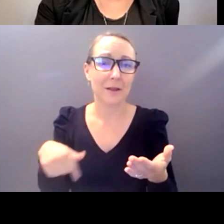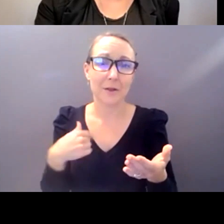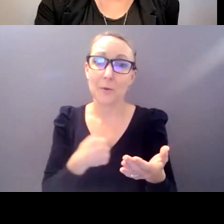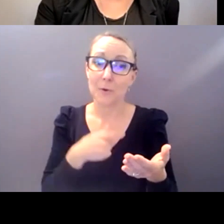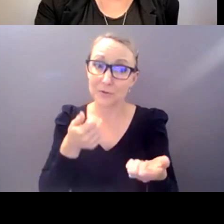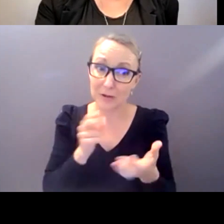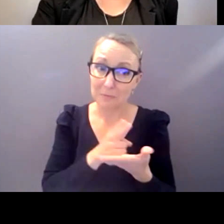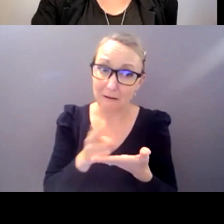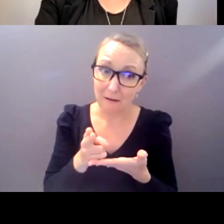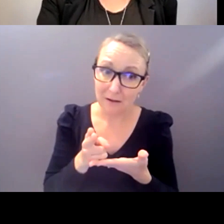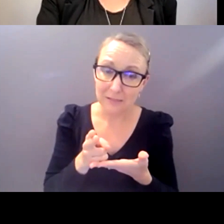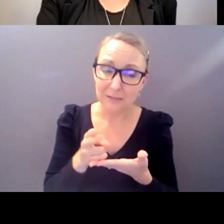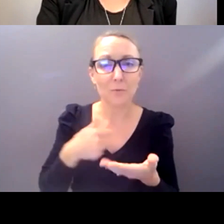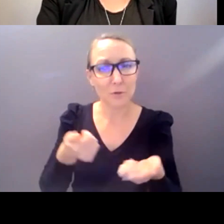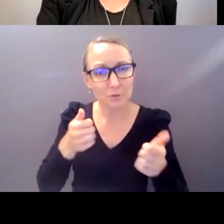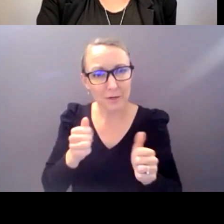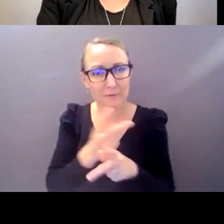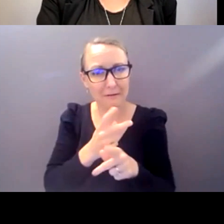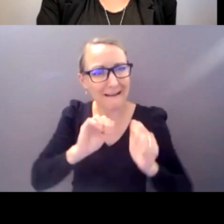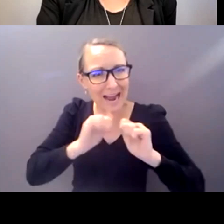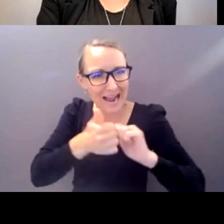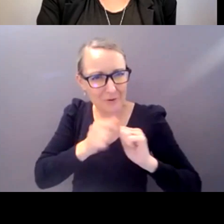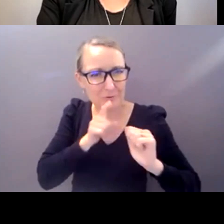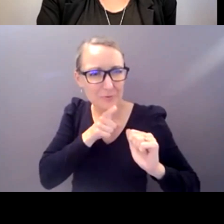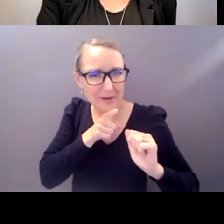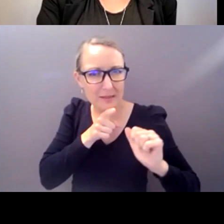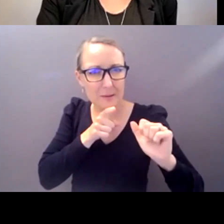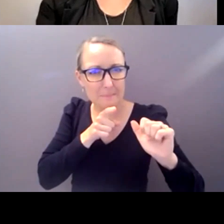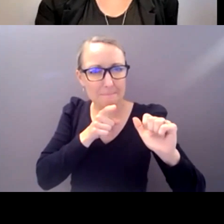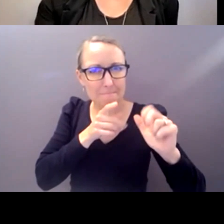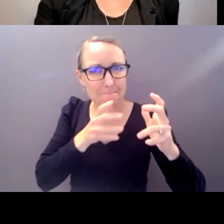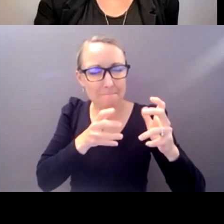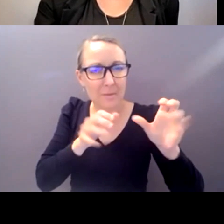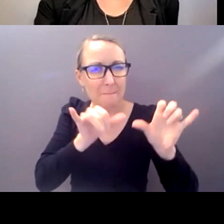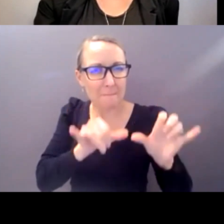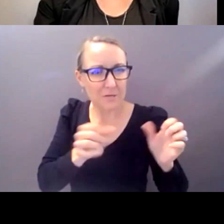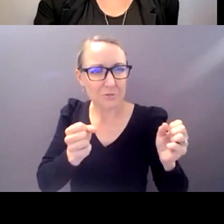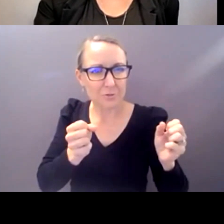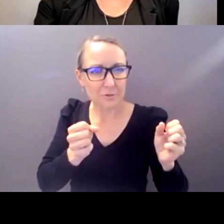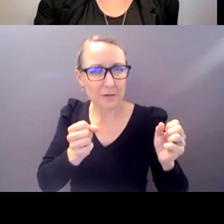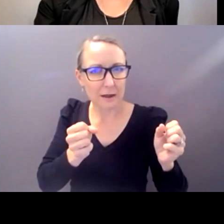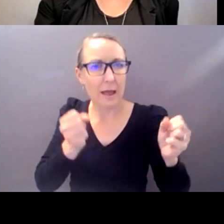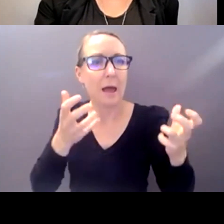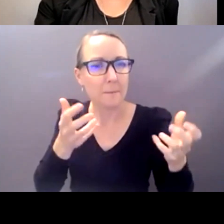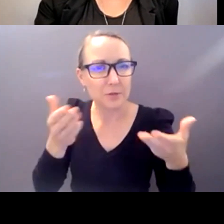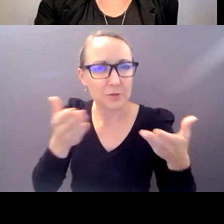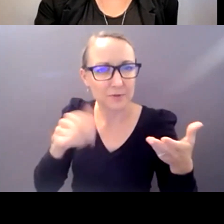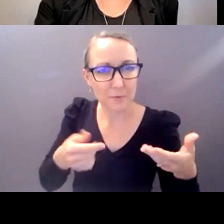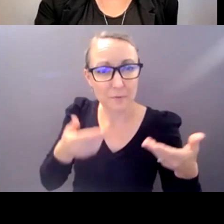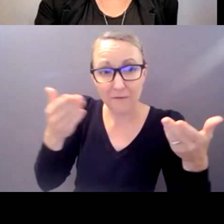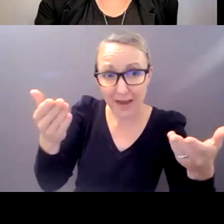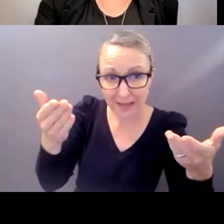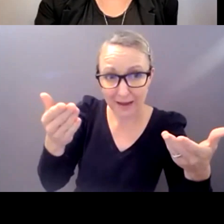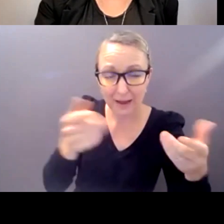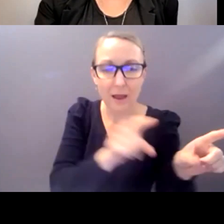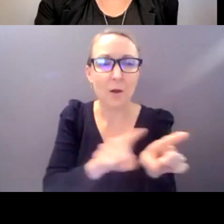trying to figure out how to measure the impact of both all of the IL services we're providing, as well as